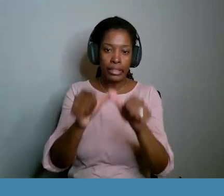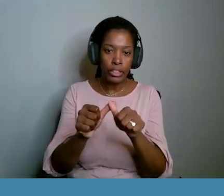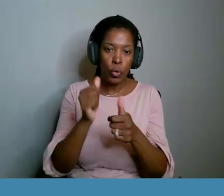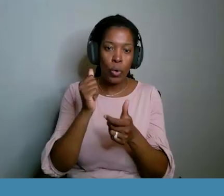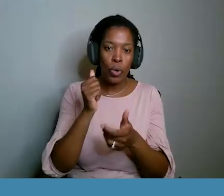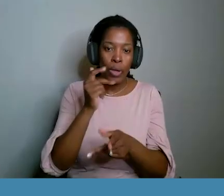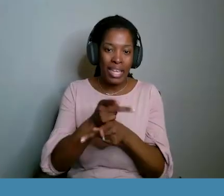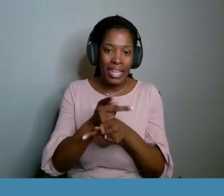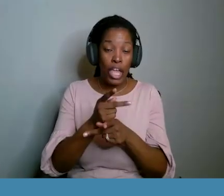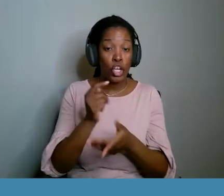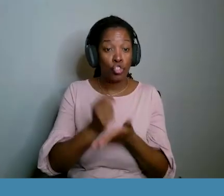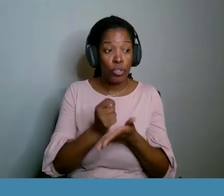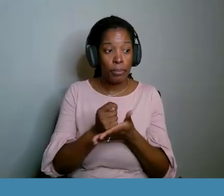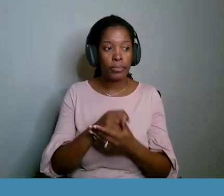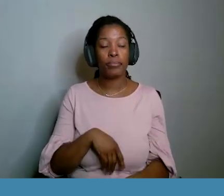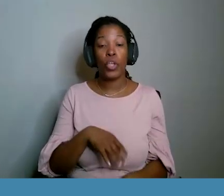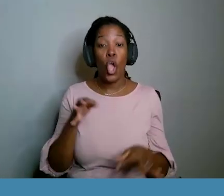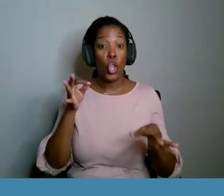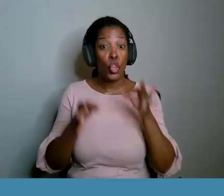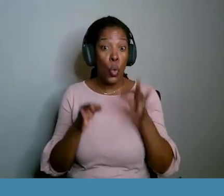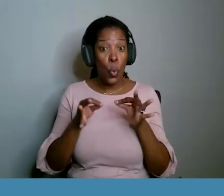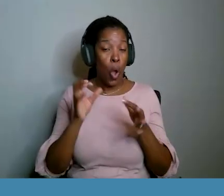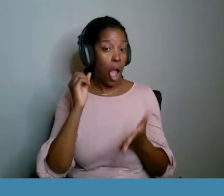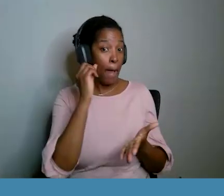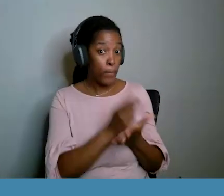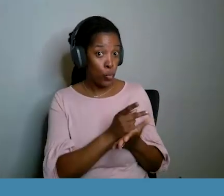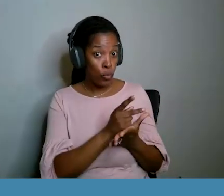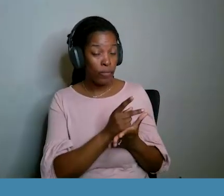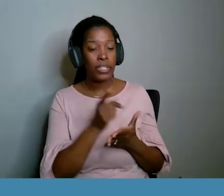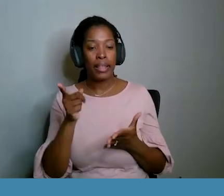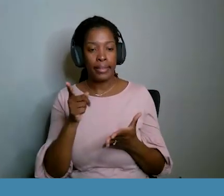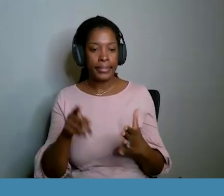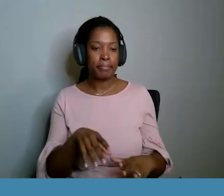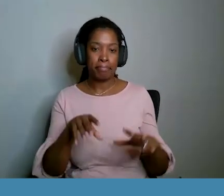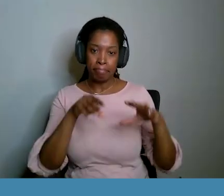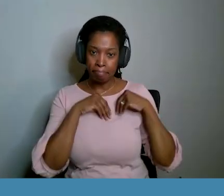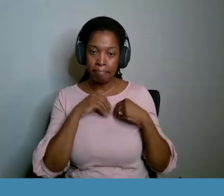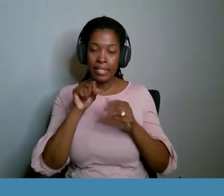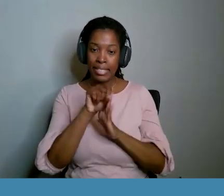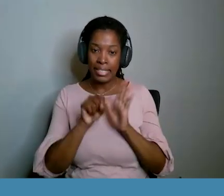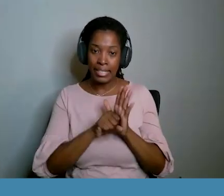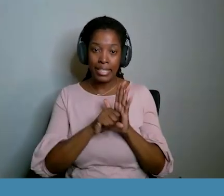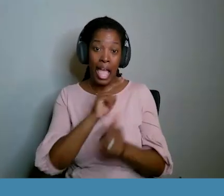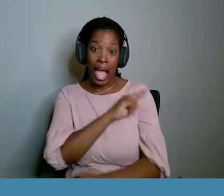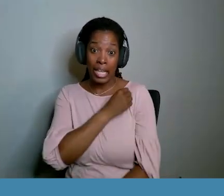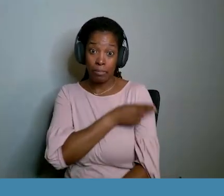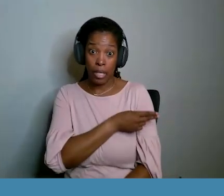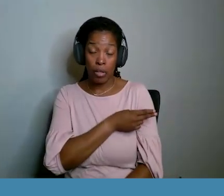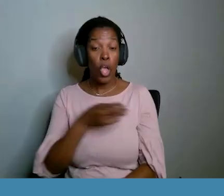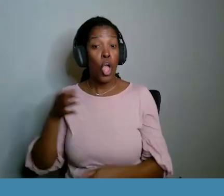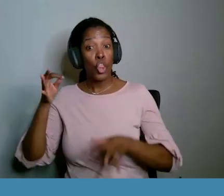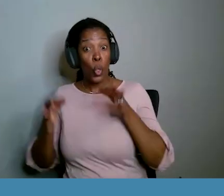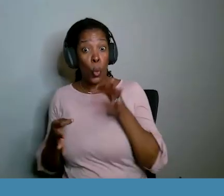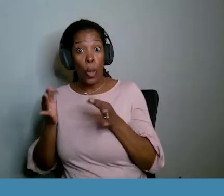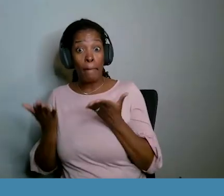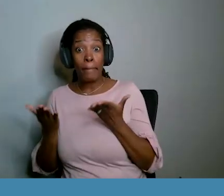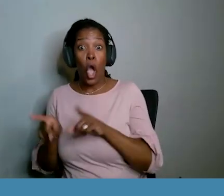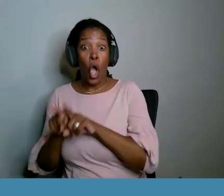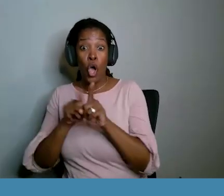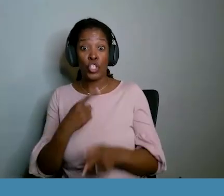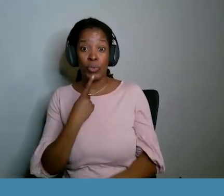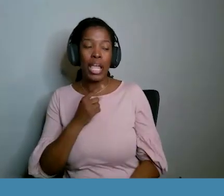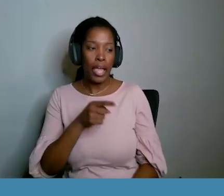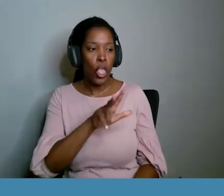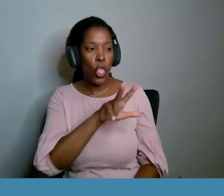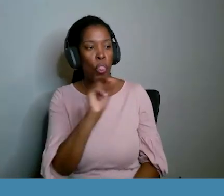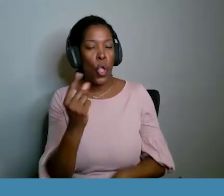it, they would then be committed to the state hospital. And a lot of times the courts may say that an individual requires 30 days of